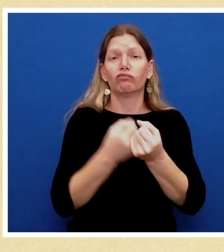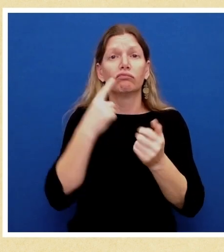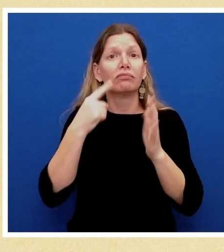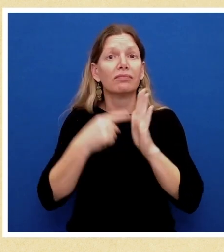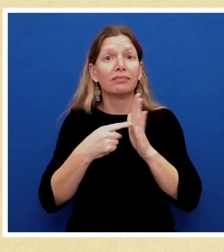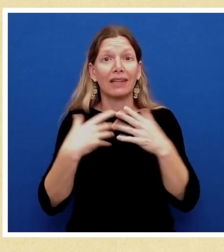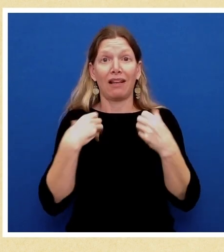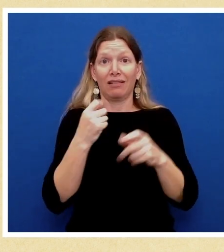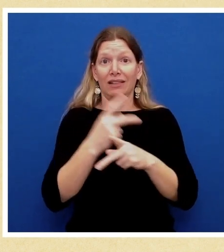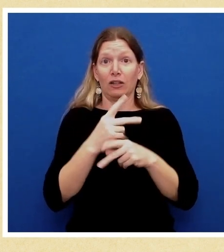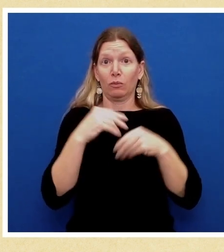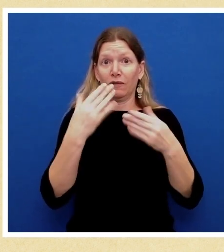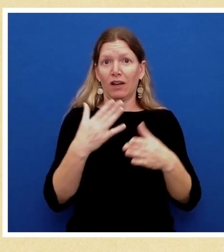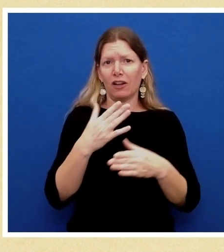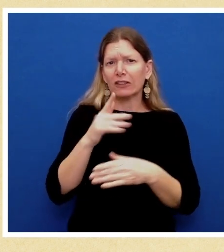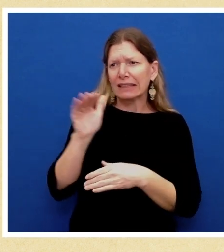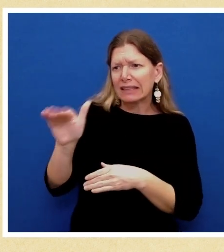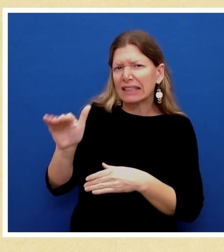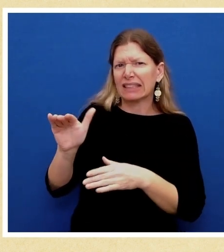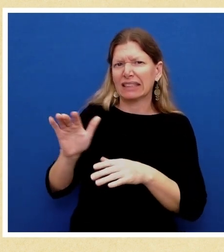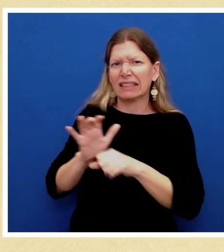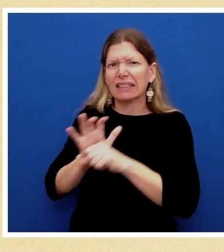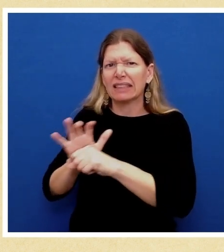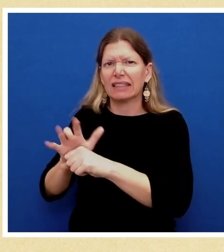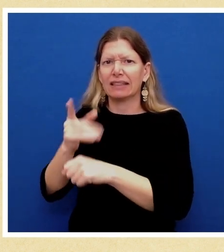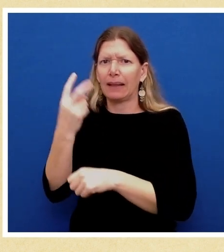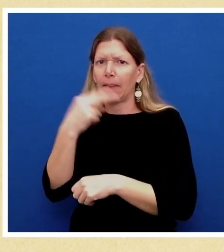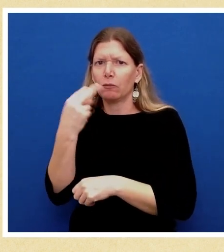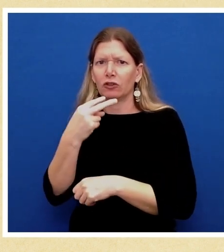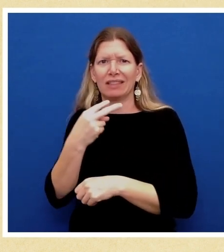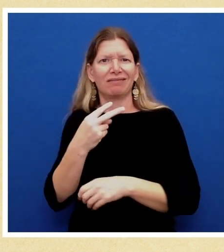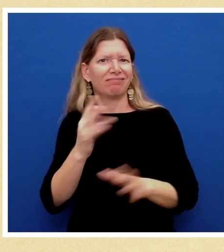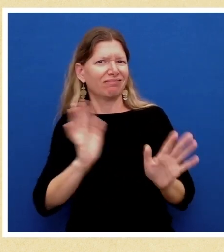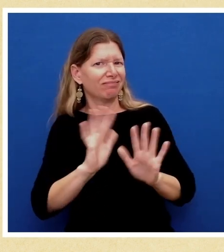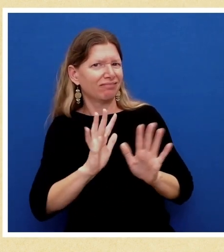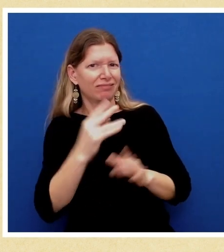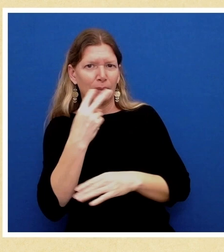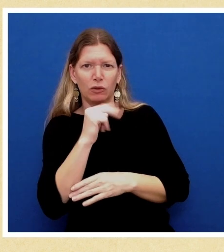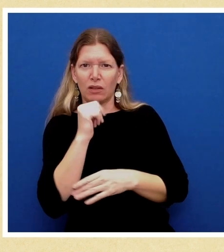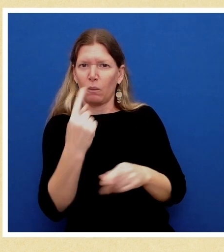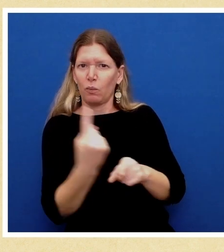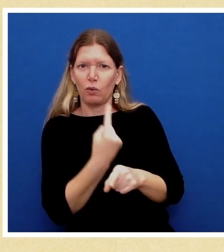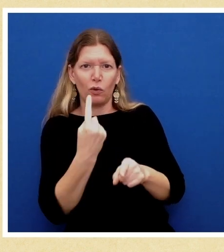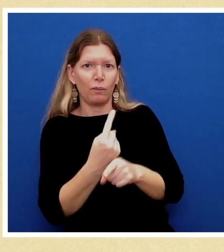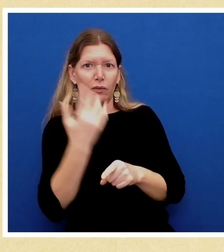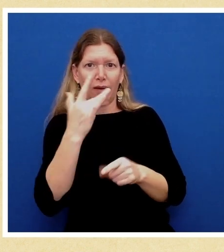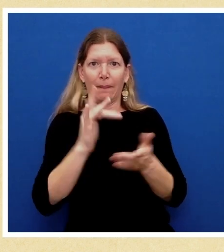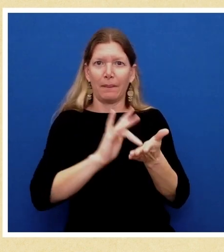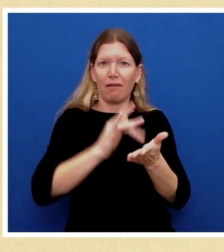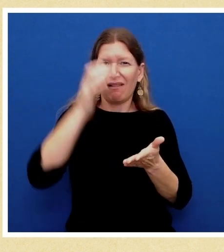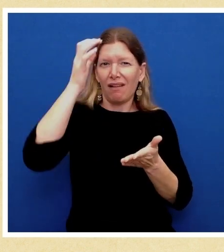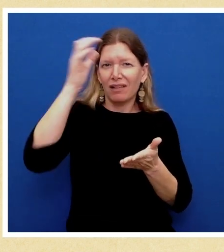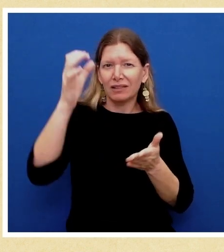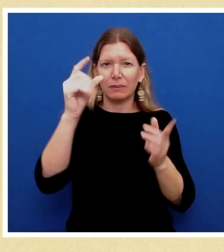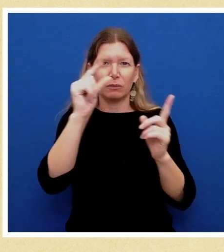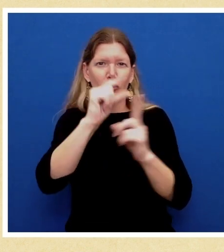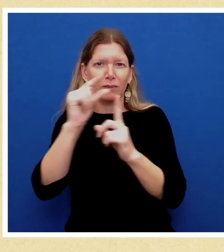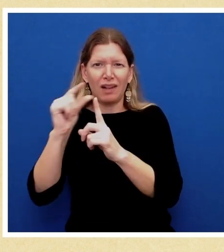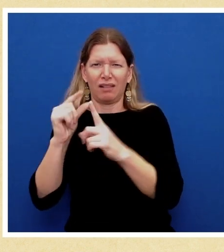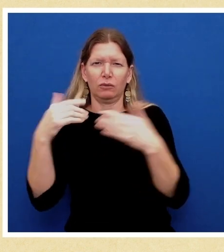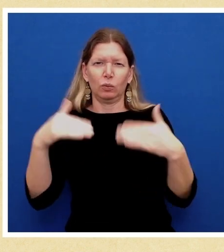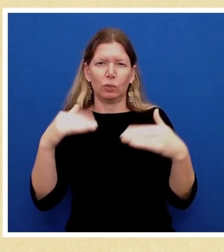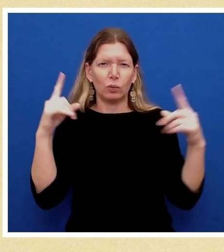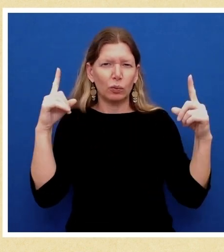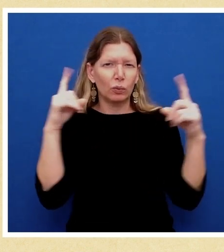self-advocacy. For instance, healthcare providers may pressure you to use lip reading. However, lip reading is often inappropriate since